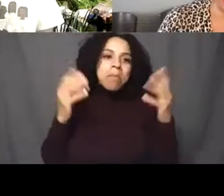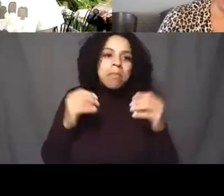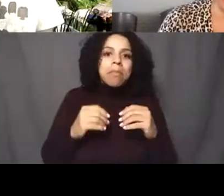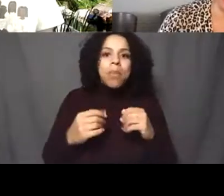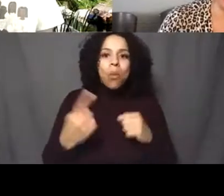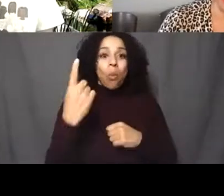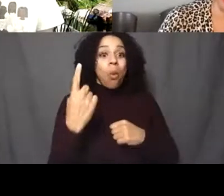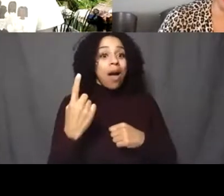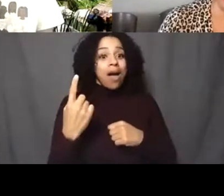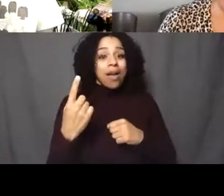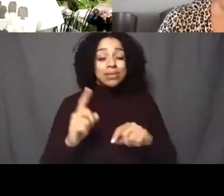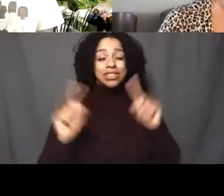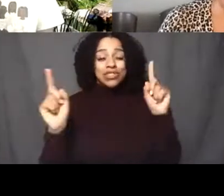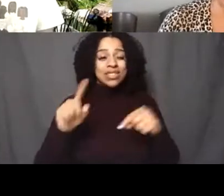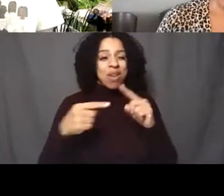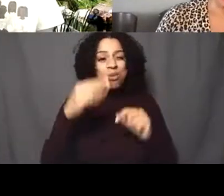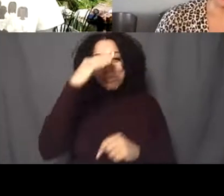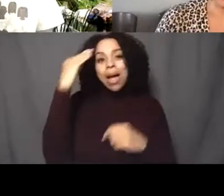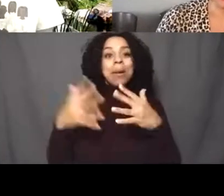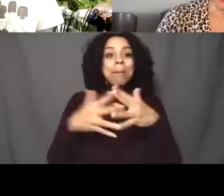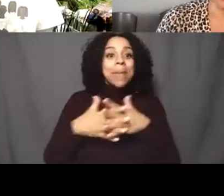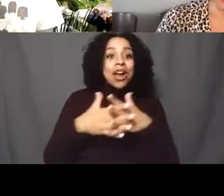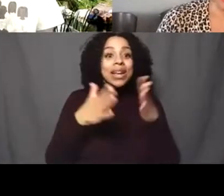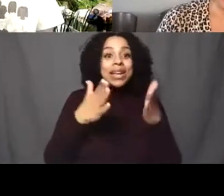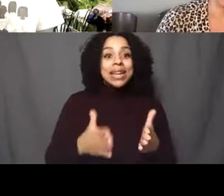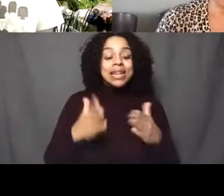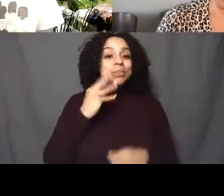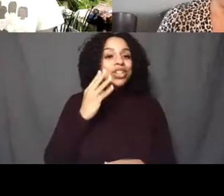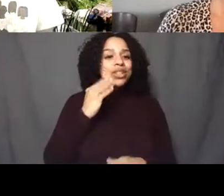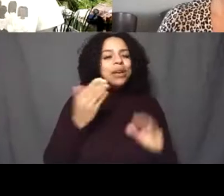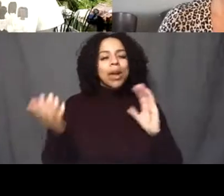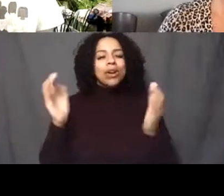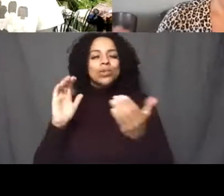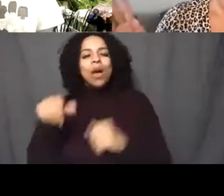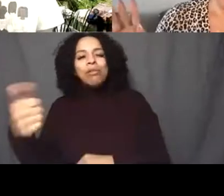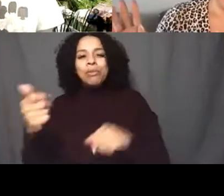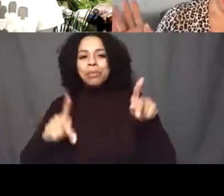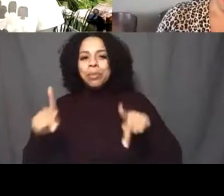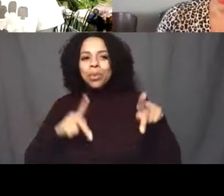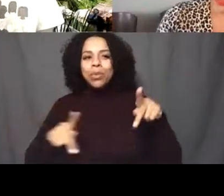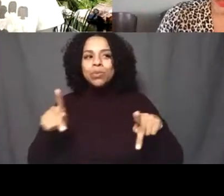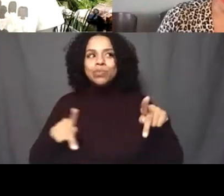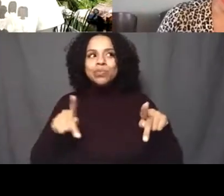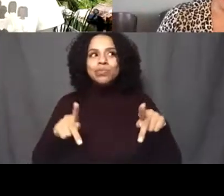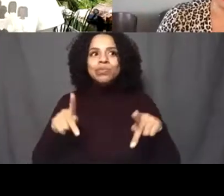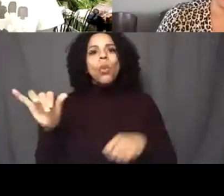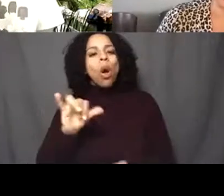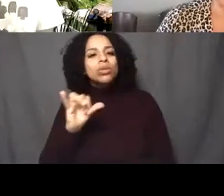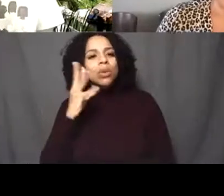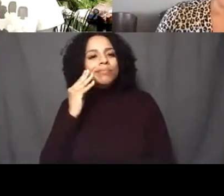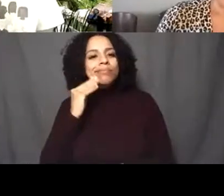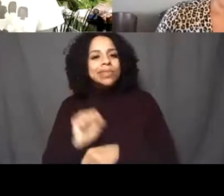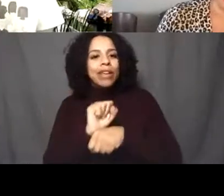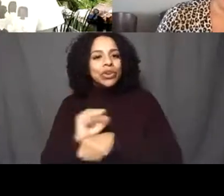Black American experience compared to the experience of other people who also were enslaved in the